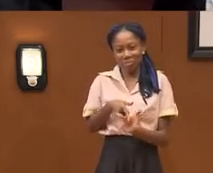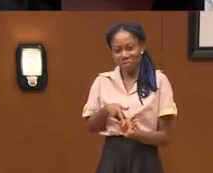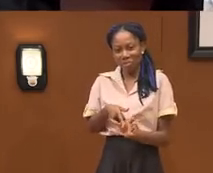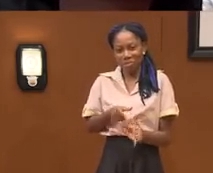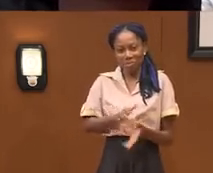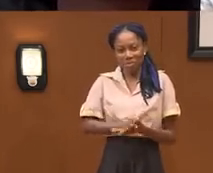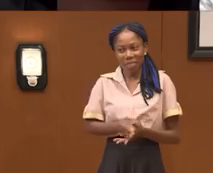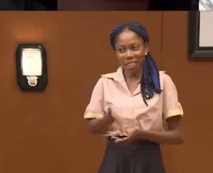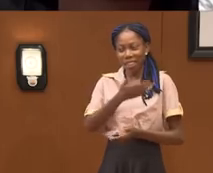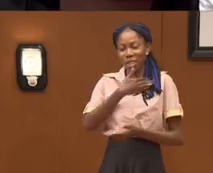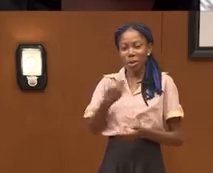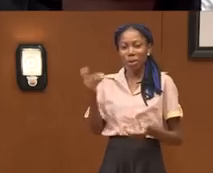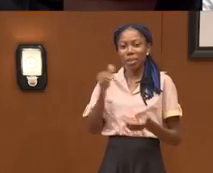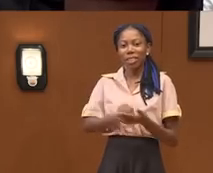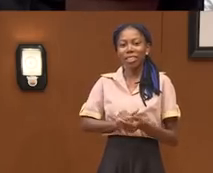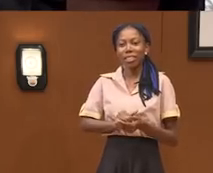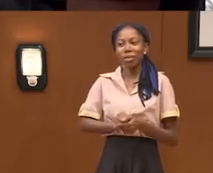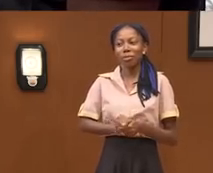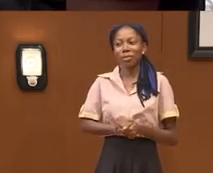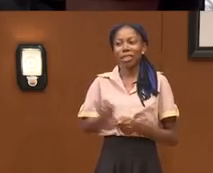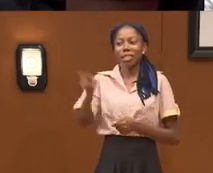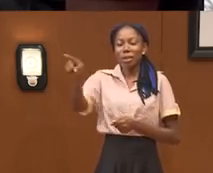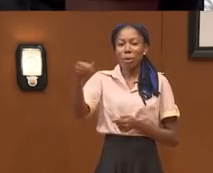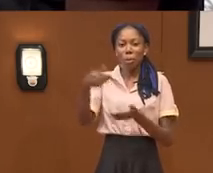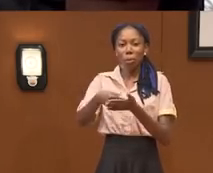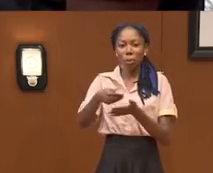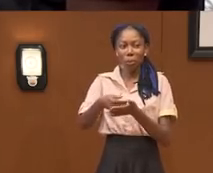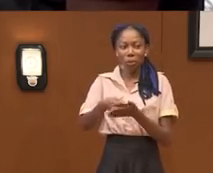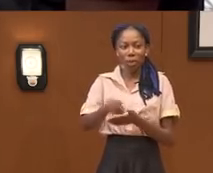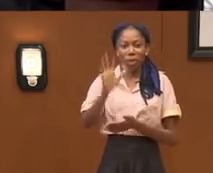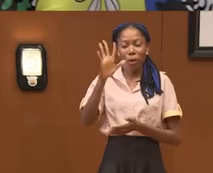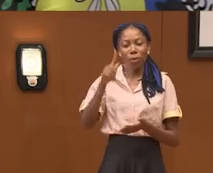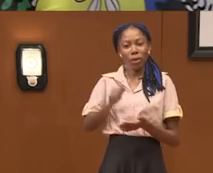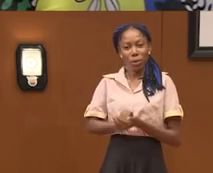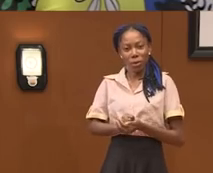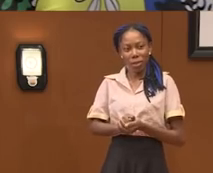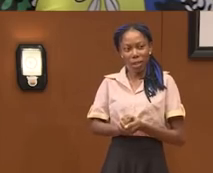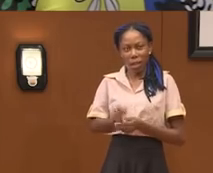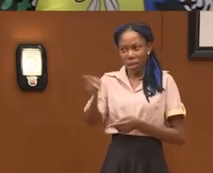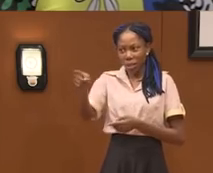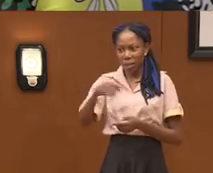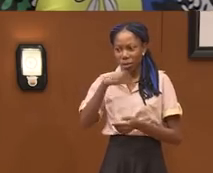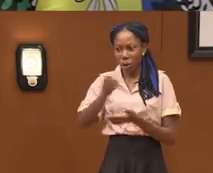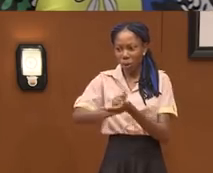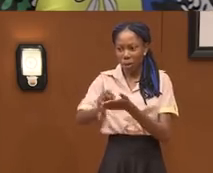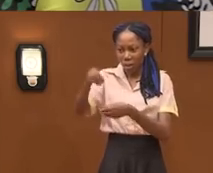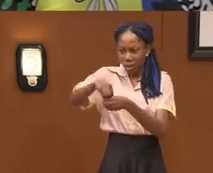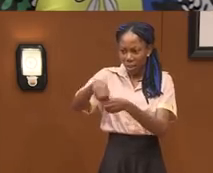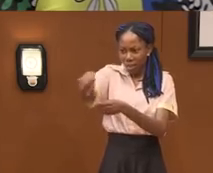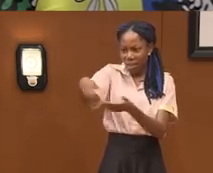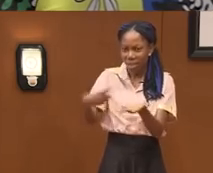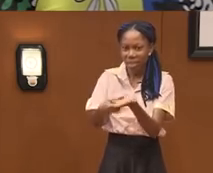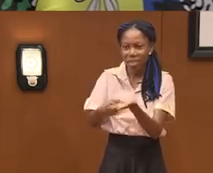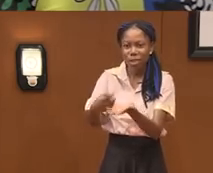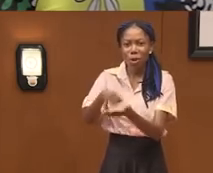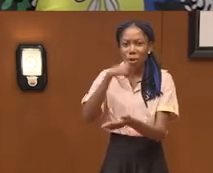collected from Connery. My lord, I've not assessed. Why did you write it there? You didn't write those ones. Not in this place. Now. Why didn't you